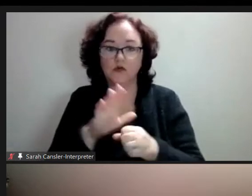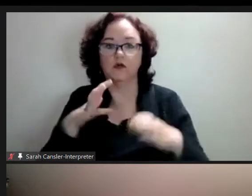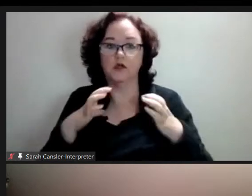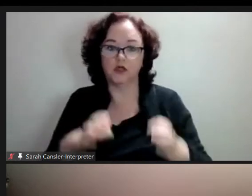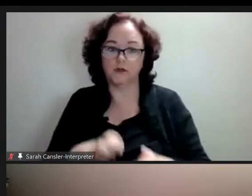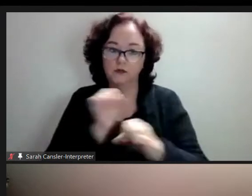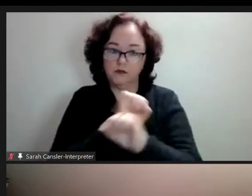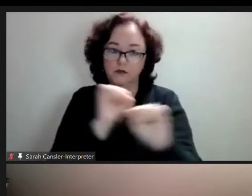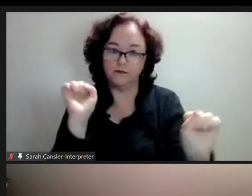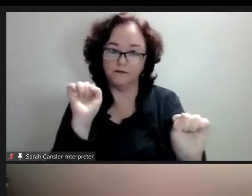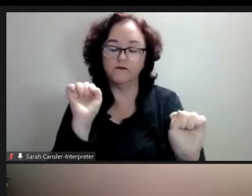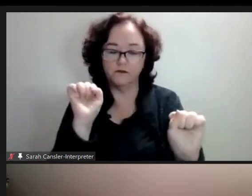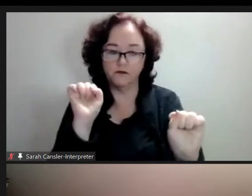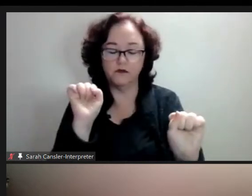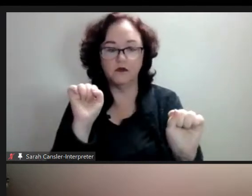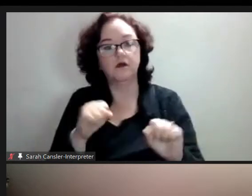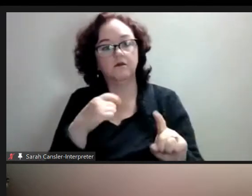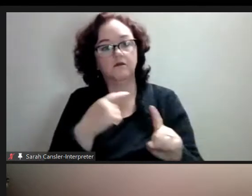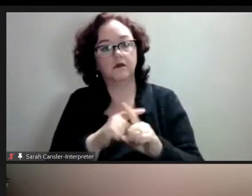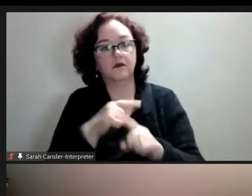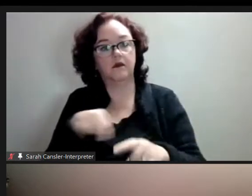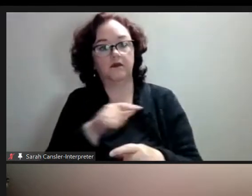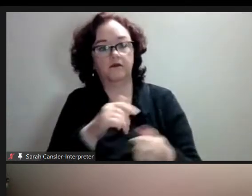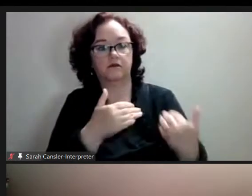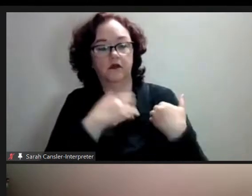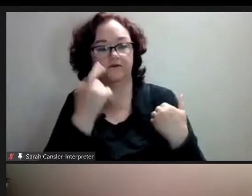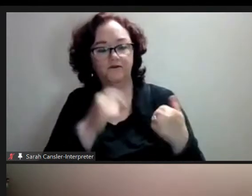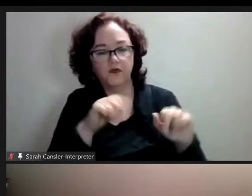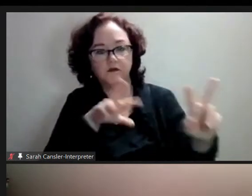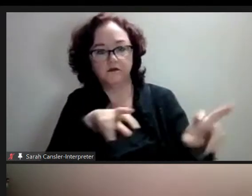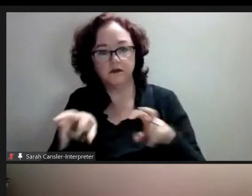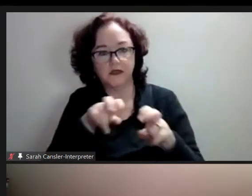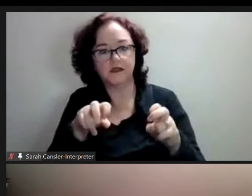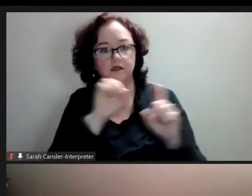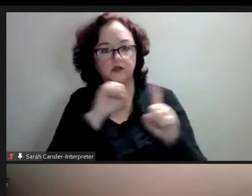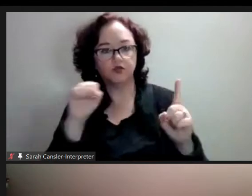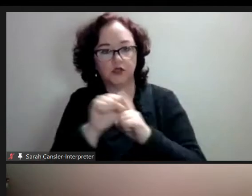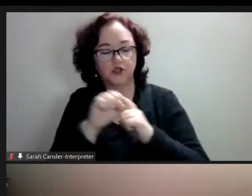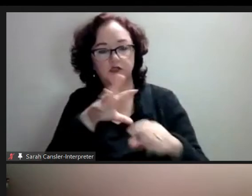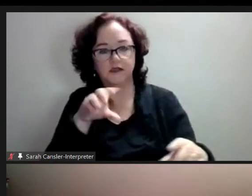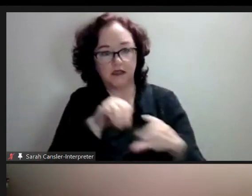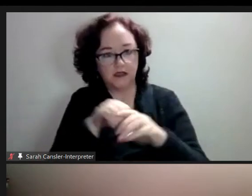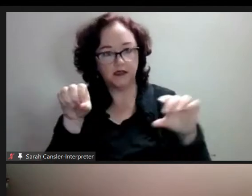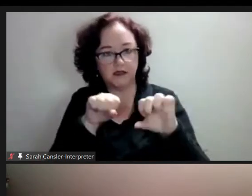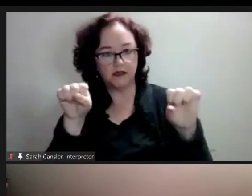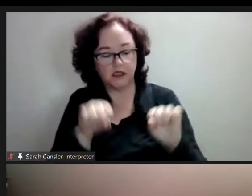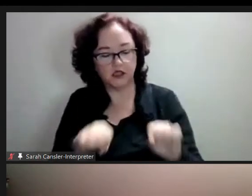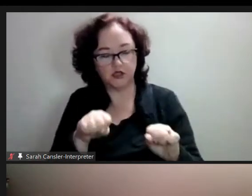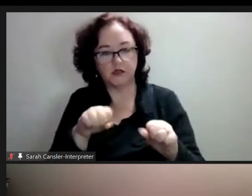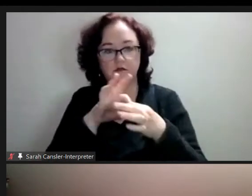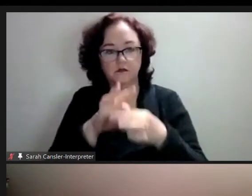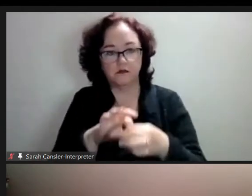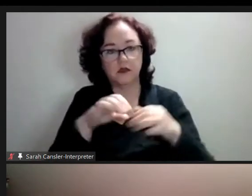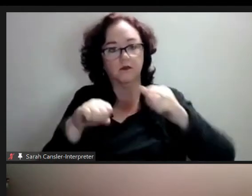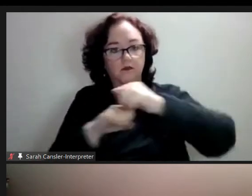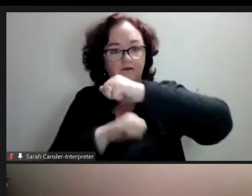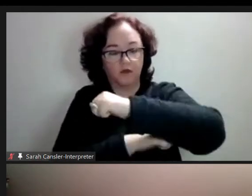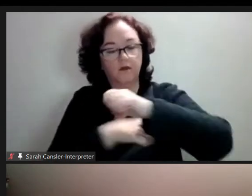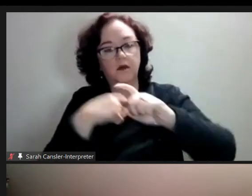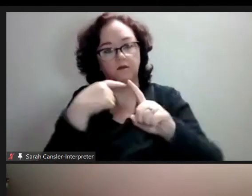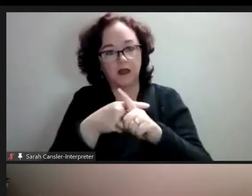are responsible for assessing situations within the stations at the level of the platform, as well as in our